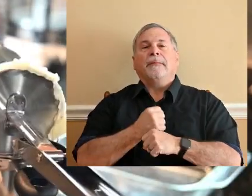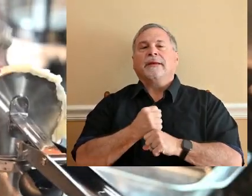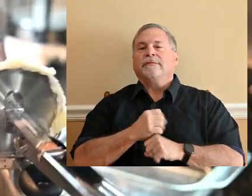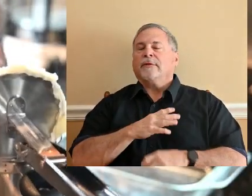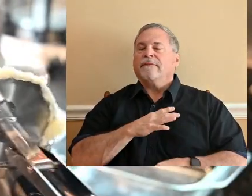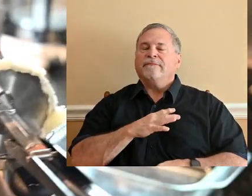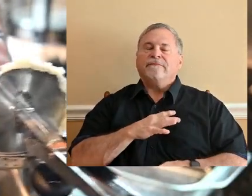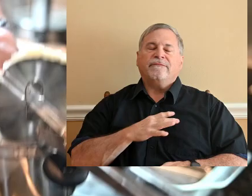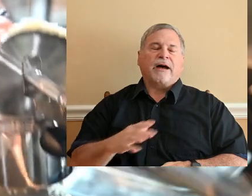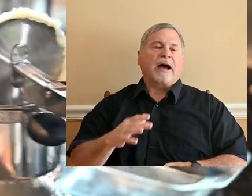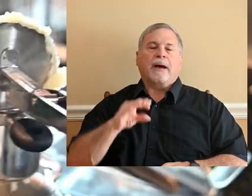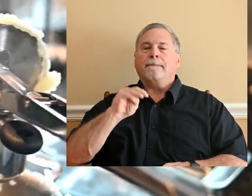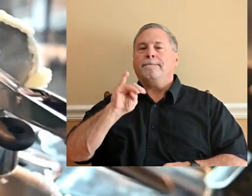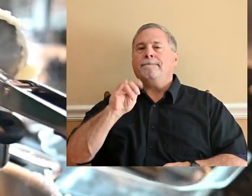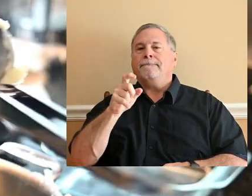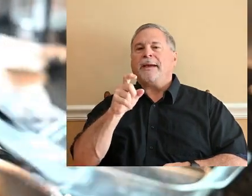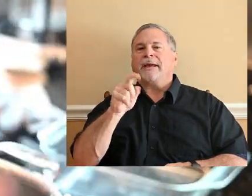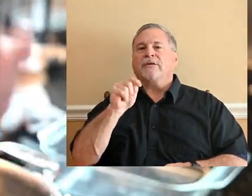fine mixture.